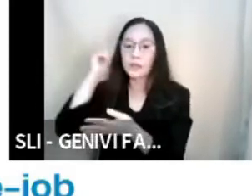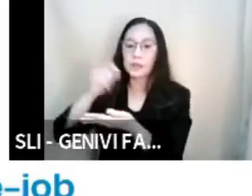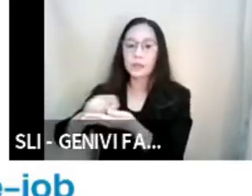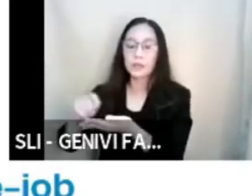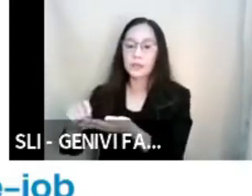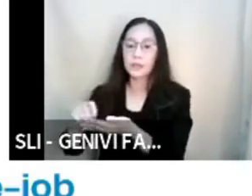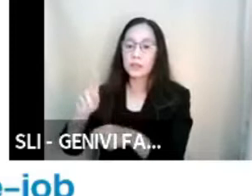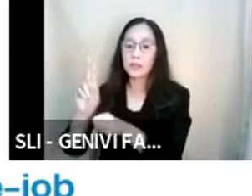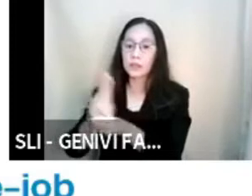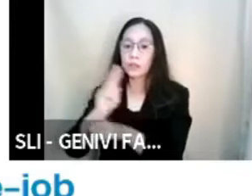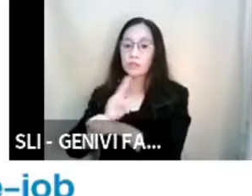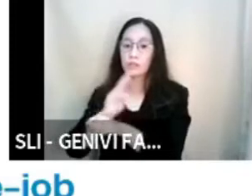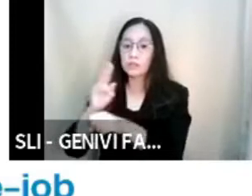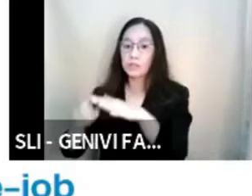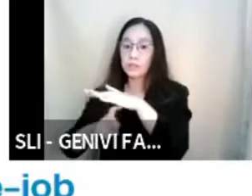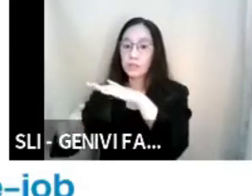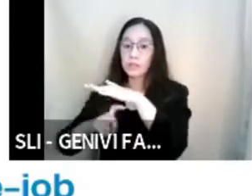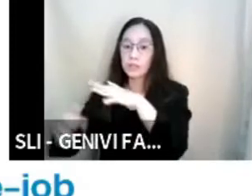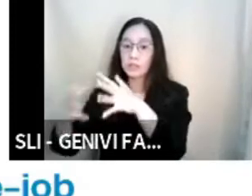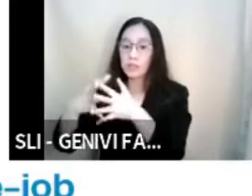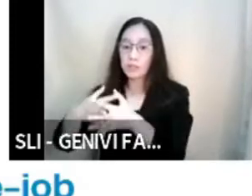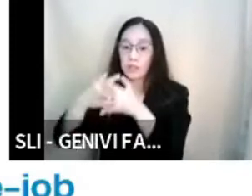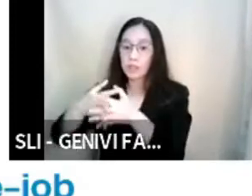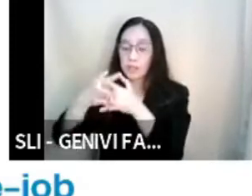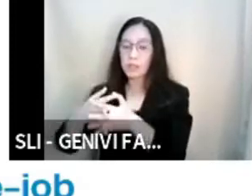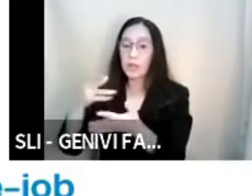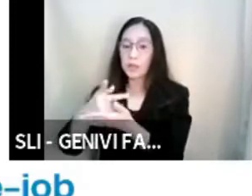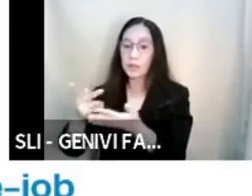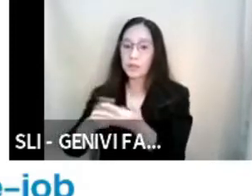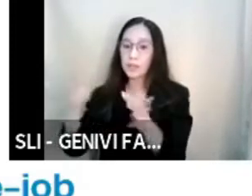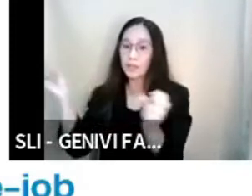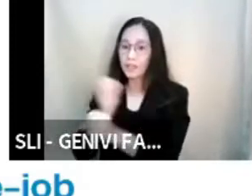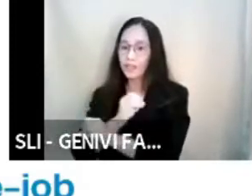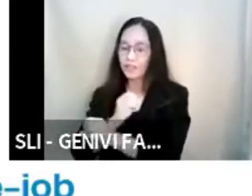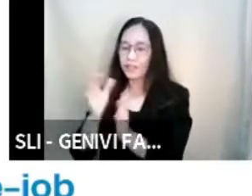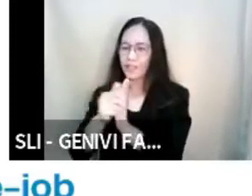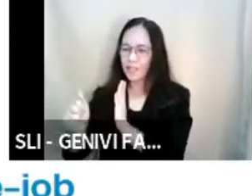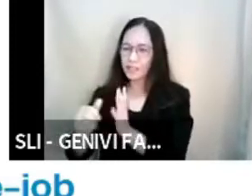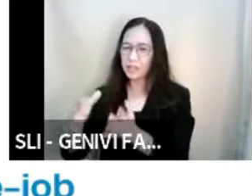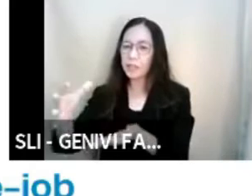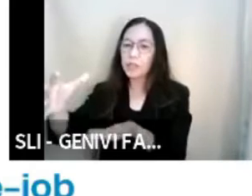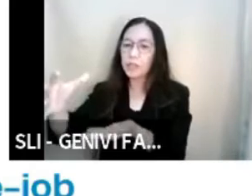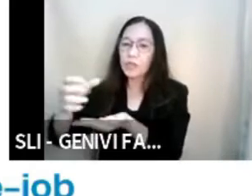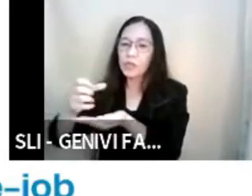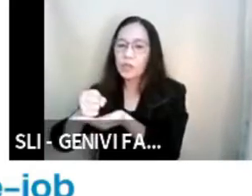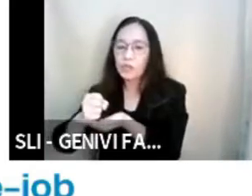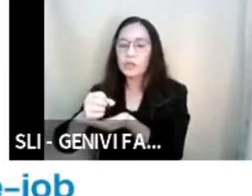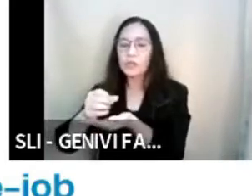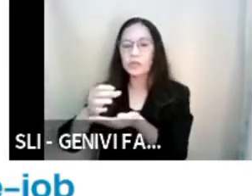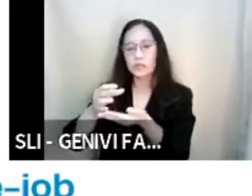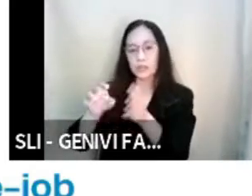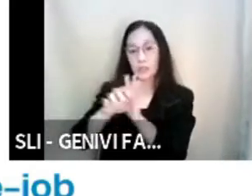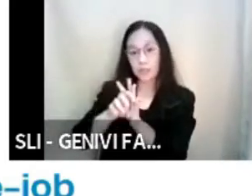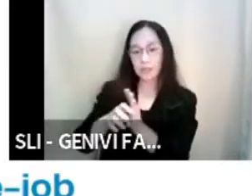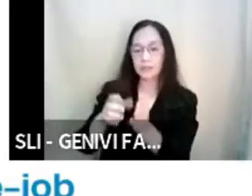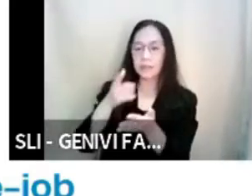use the photocopier. So that's part of office skills also. Or collating, halimbawa kung merong mga i-collate na letters